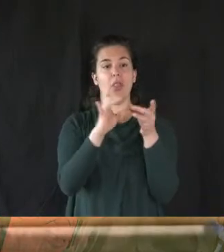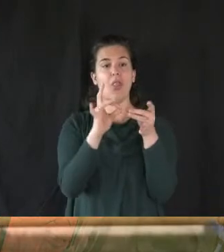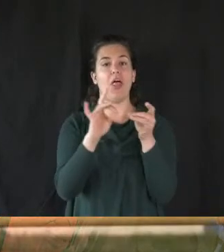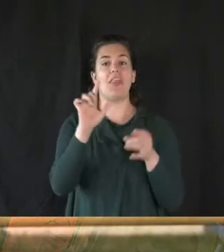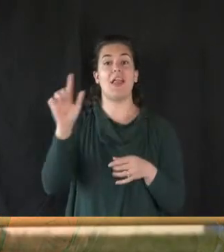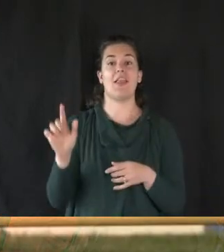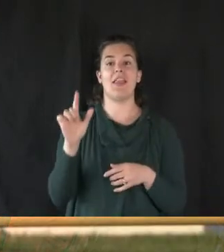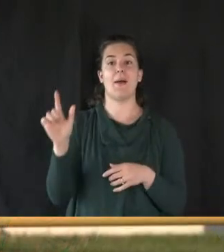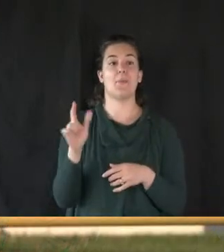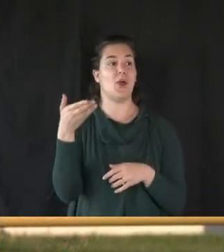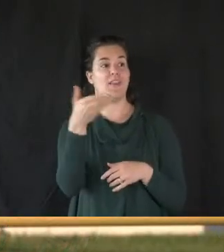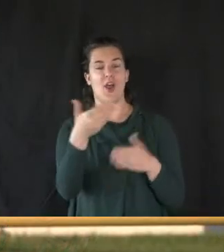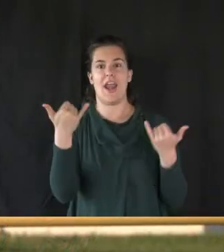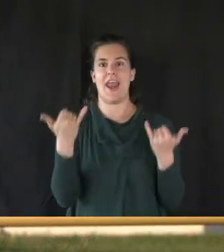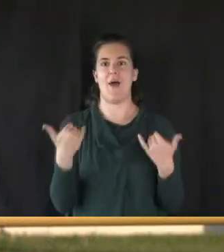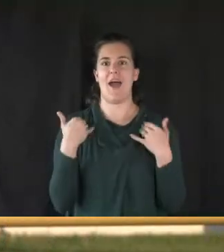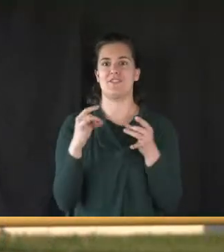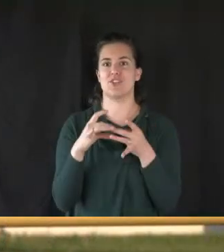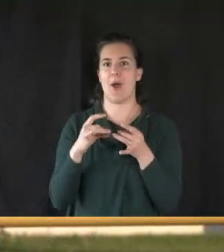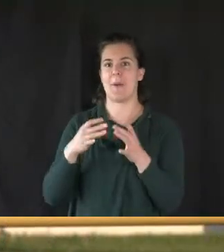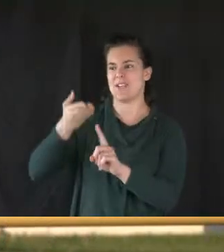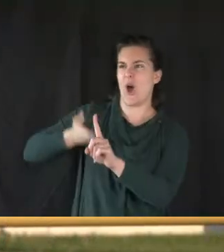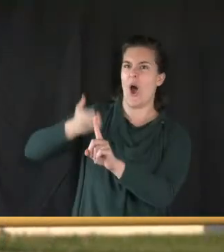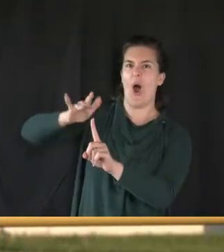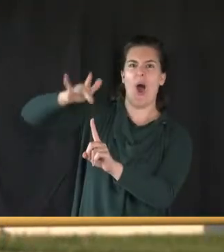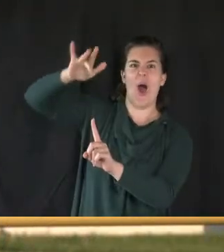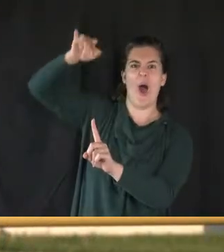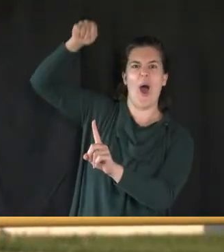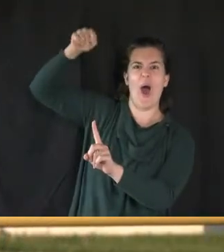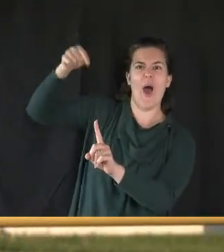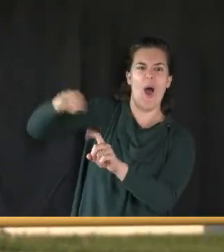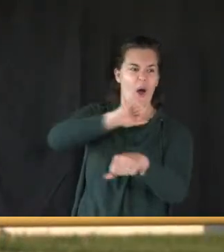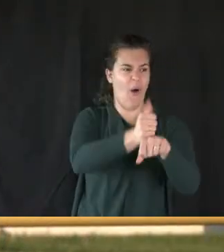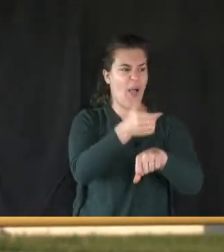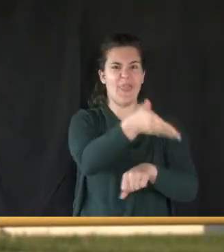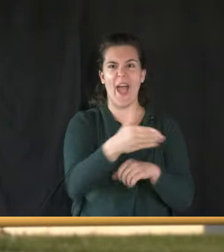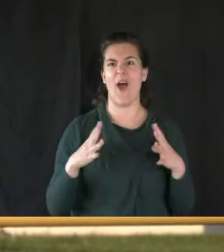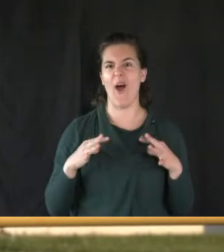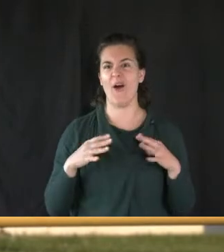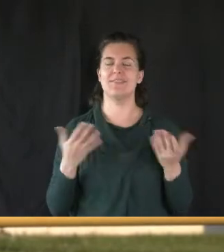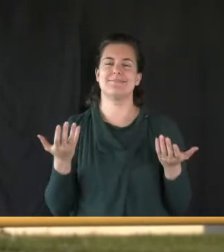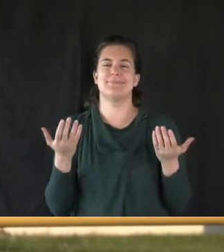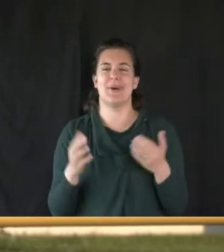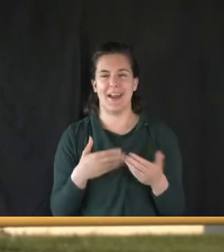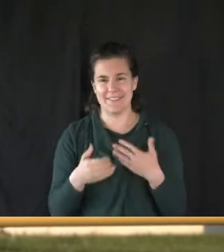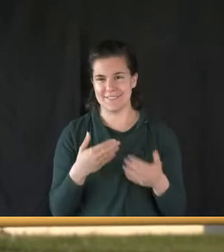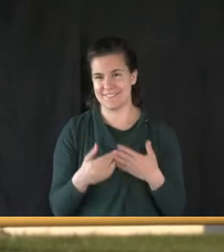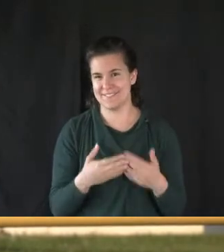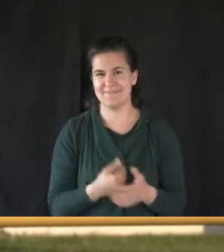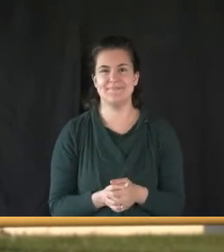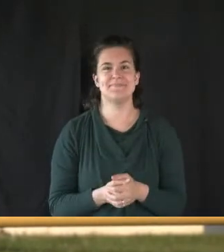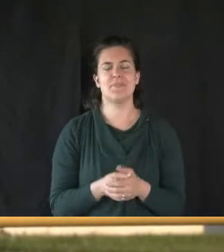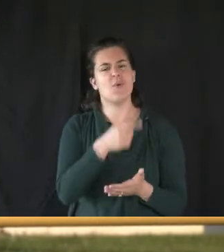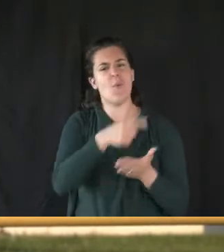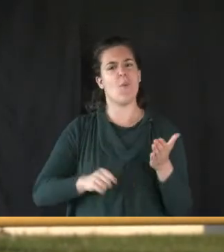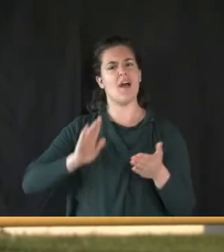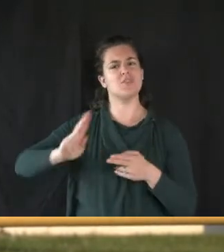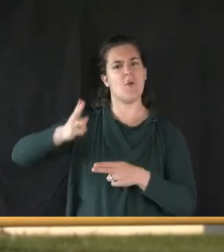library. Have you considered what your legacy is going to be? I ask you to give it some